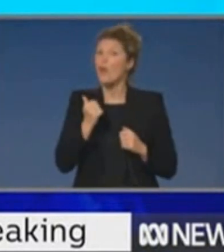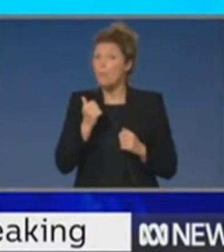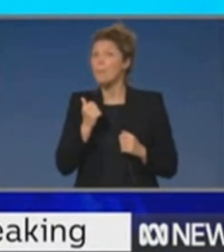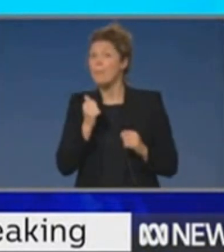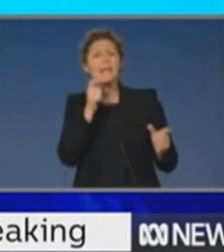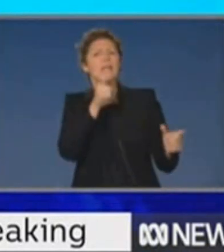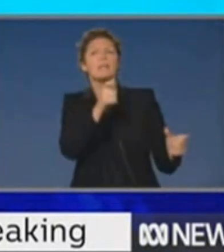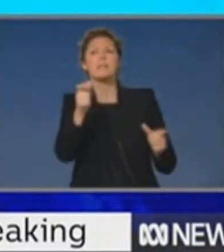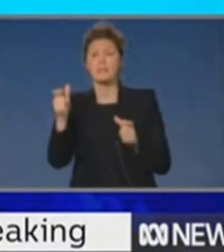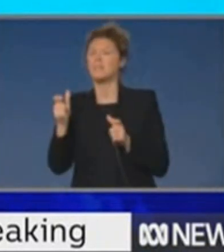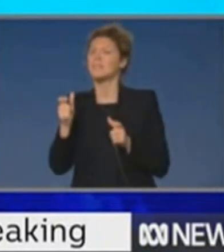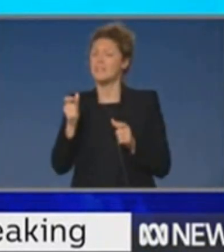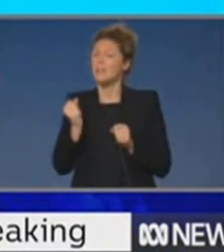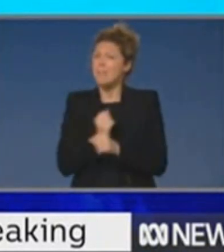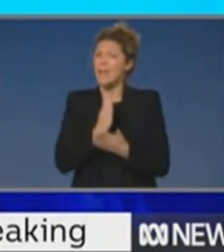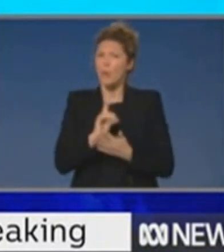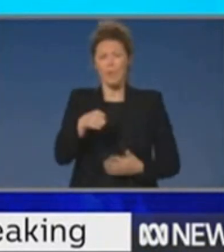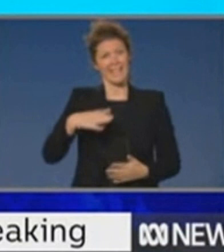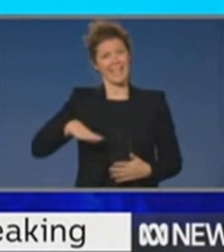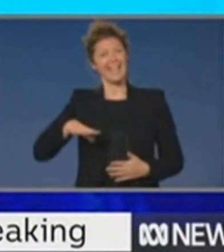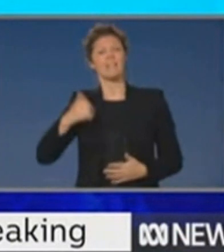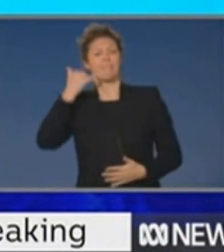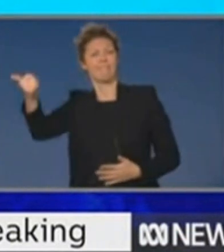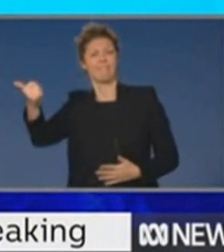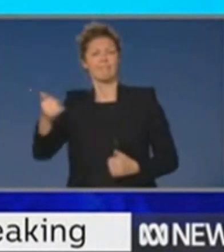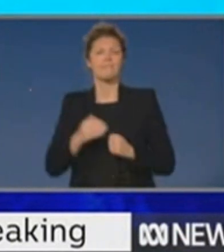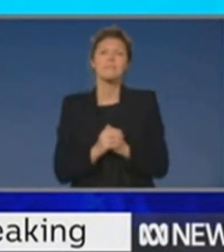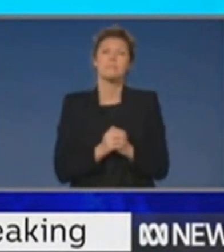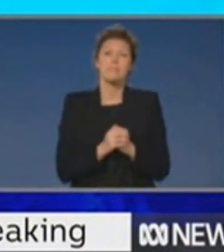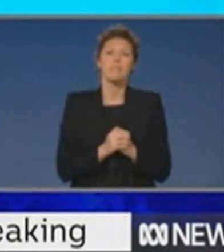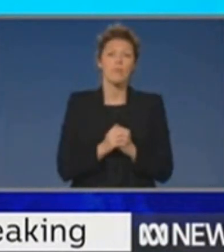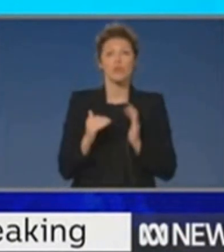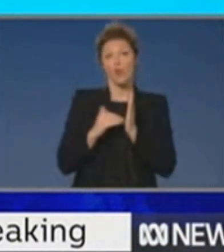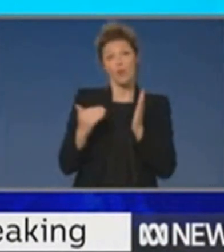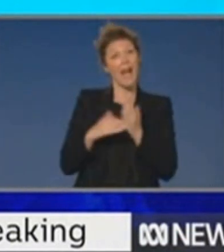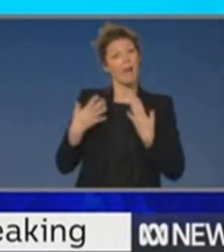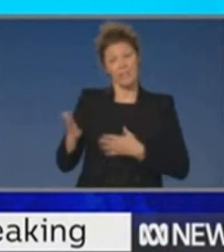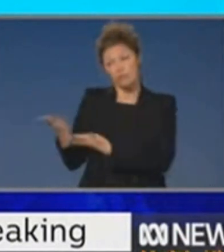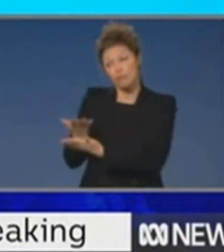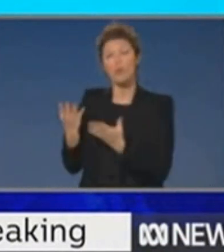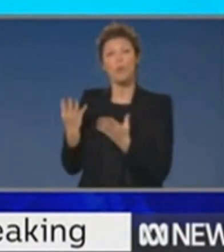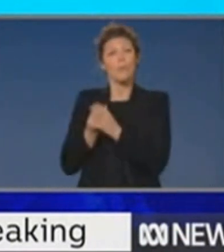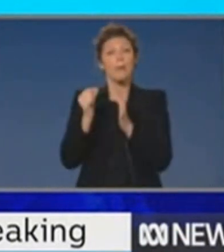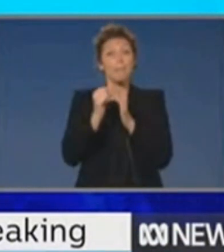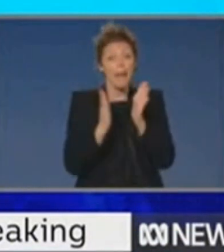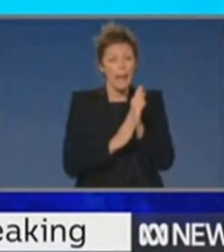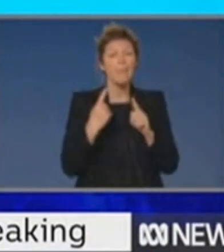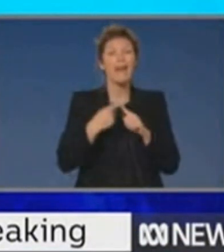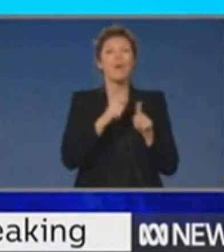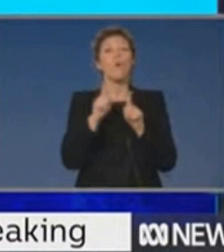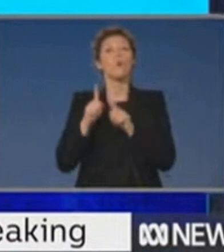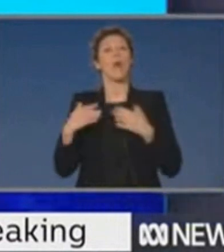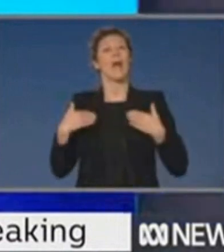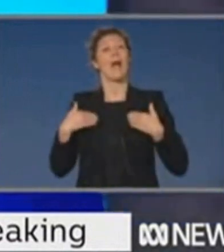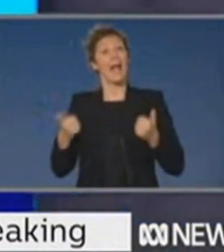needed. So what are we doing? In conversations this morning with the Prime Minister and with our Federal Health Minister, and